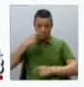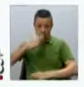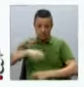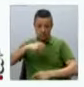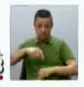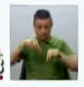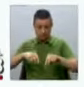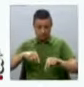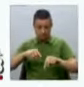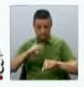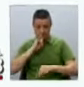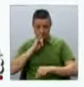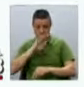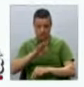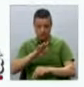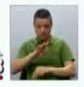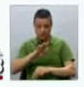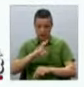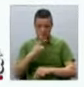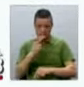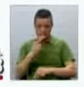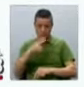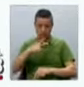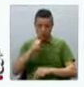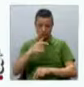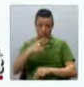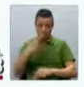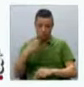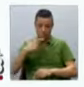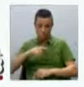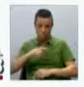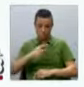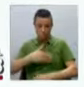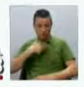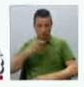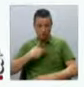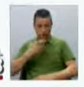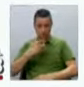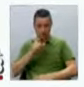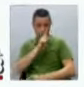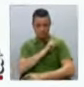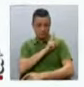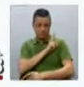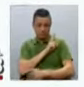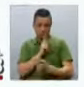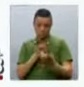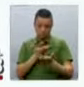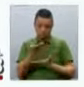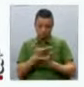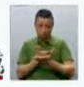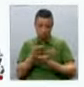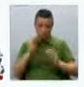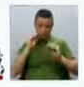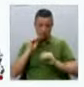the president of Vanuatu this morning, and I conveyed my personal and on behalf of the United Nations